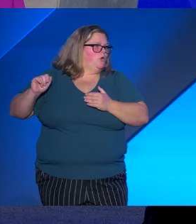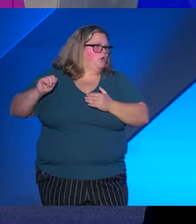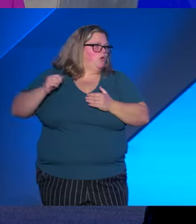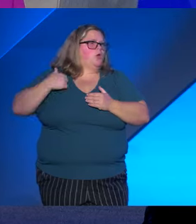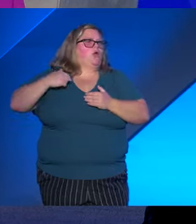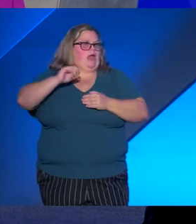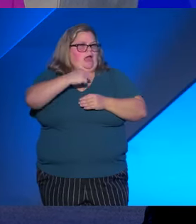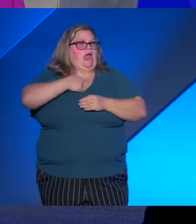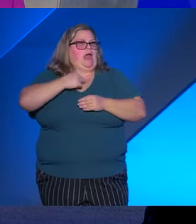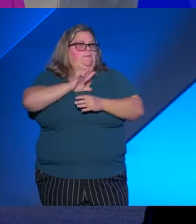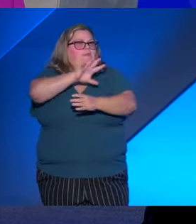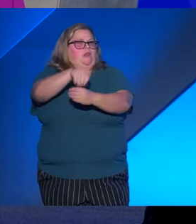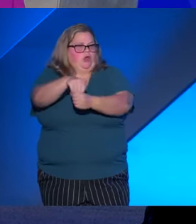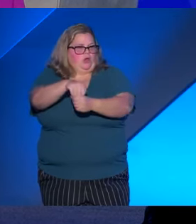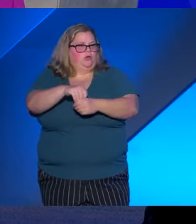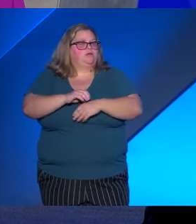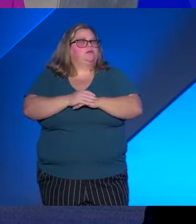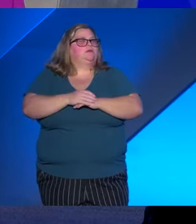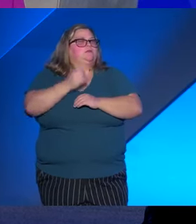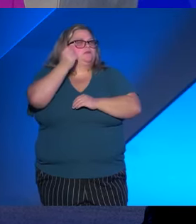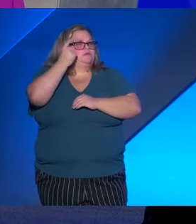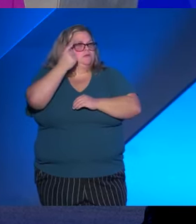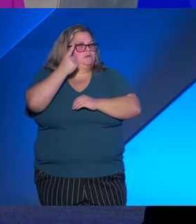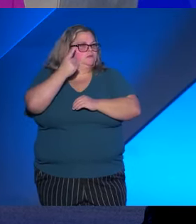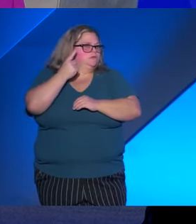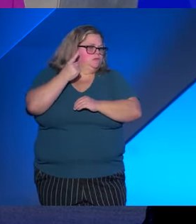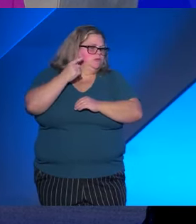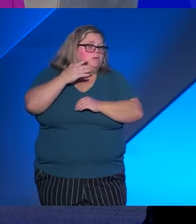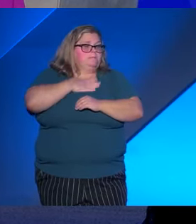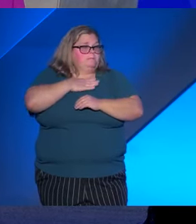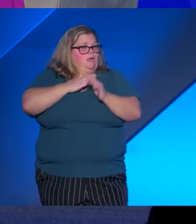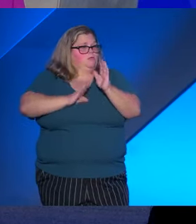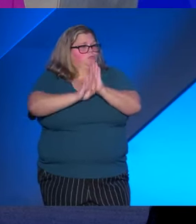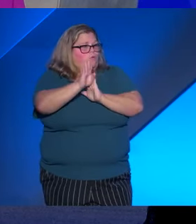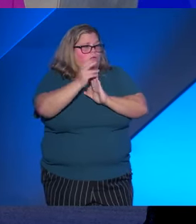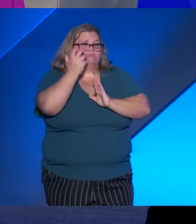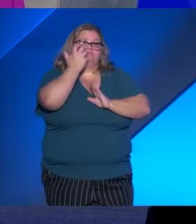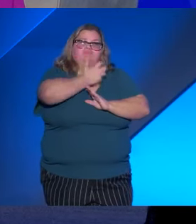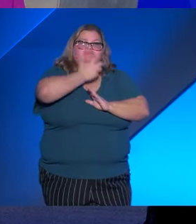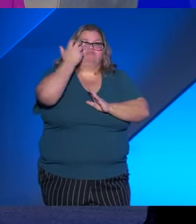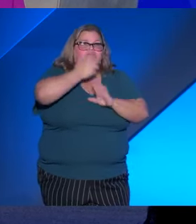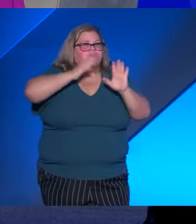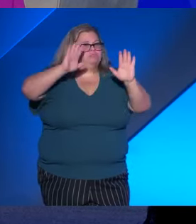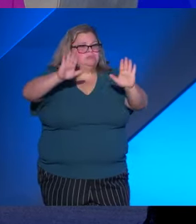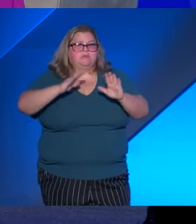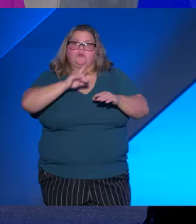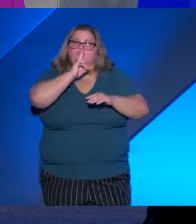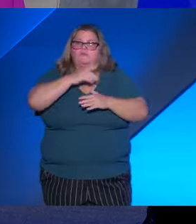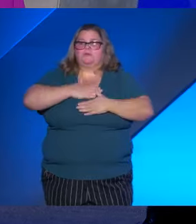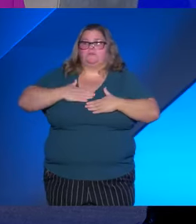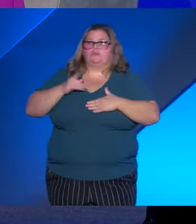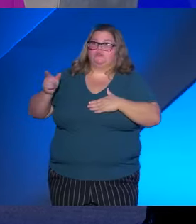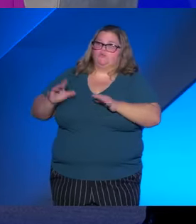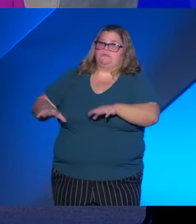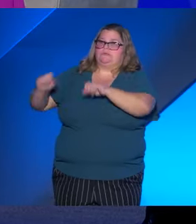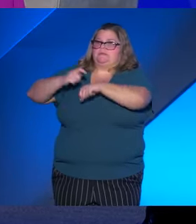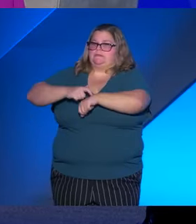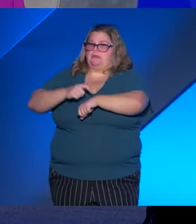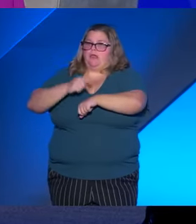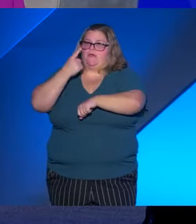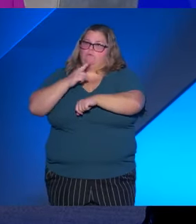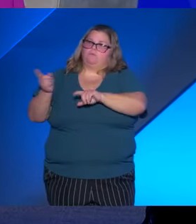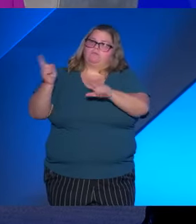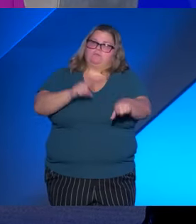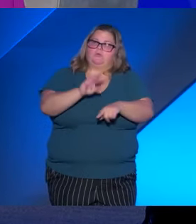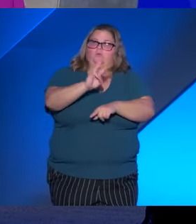the growth and development within has been monumental for me. So I appreciate you taking the time out to be at FutureWorks with us